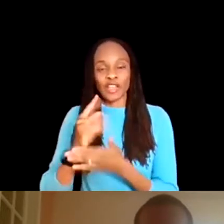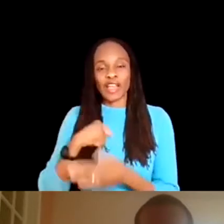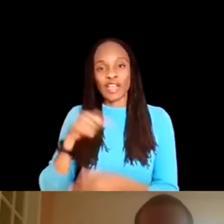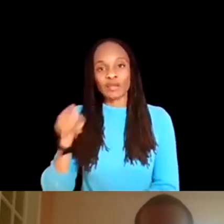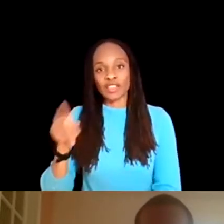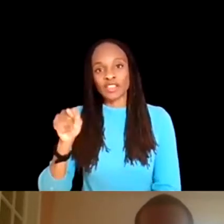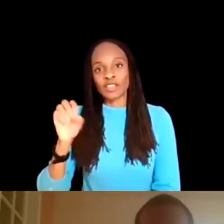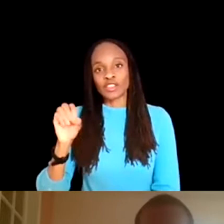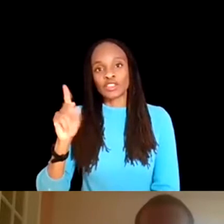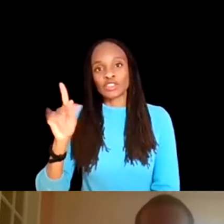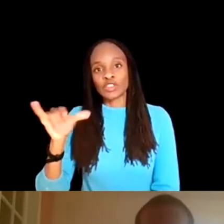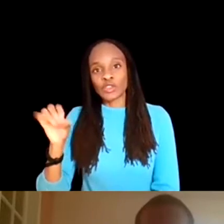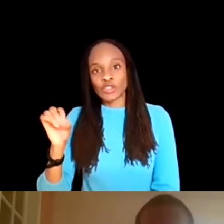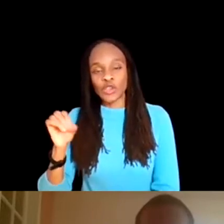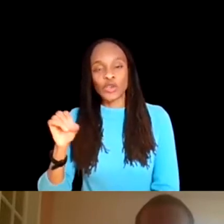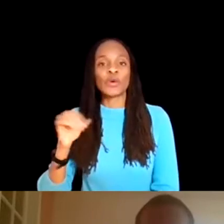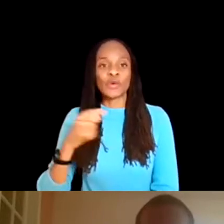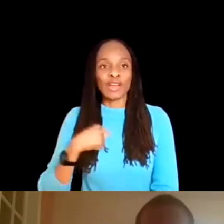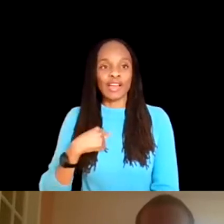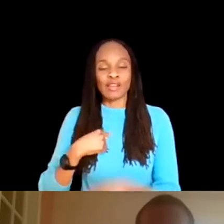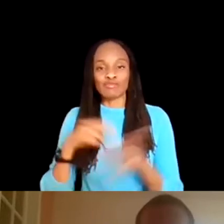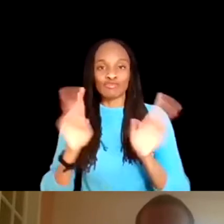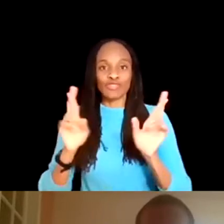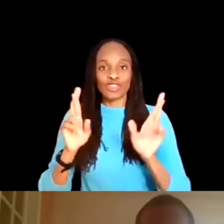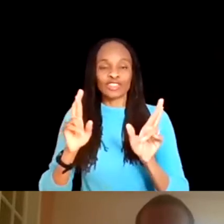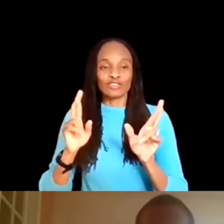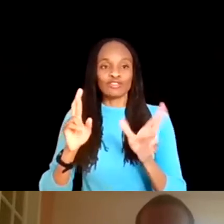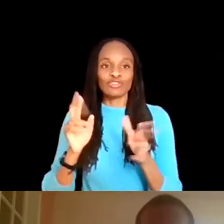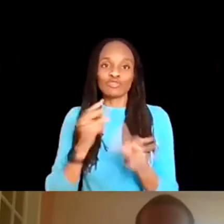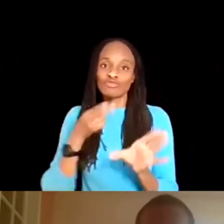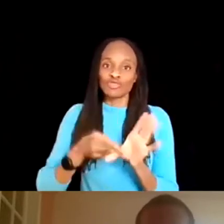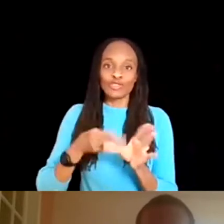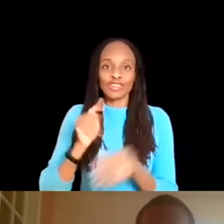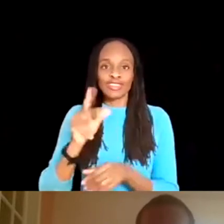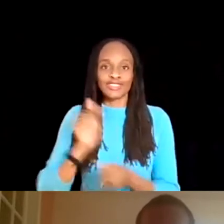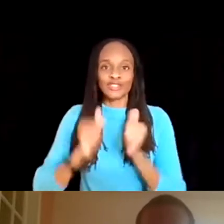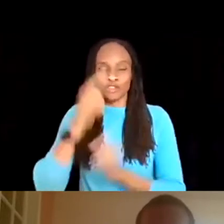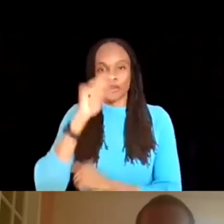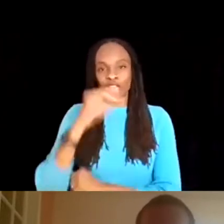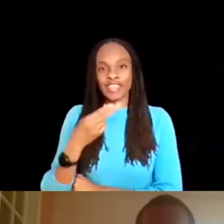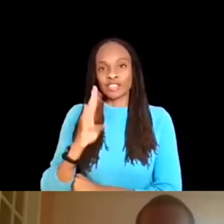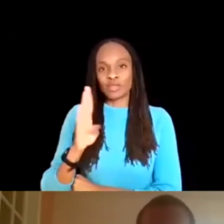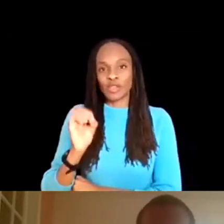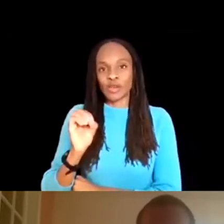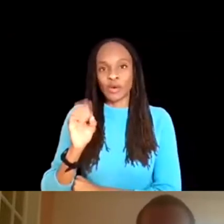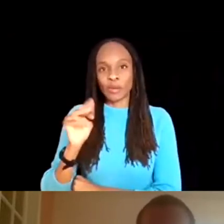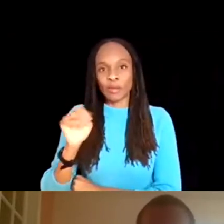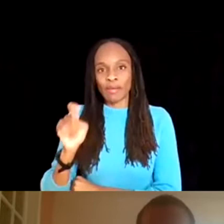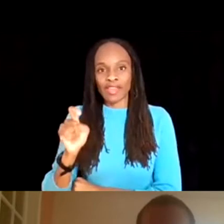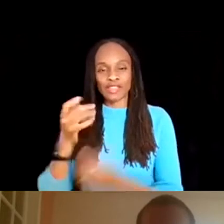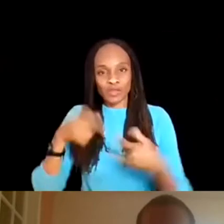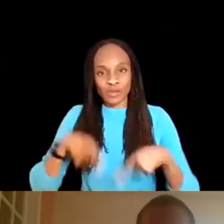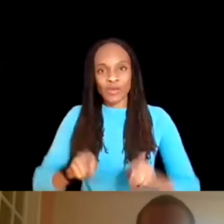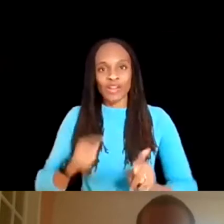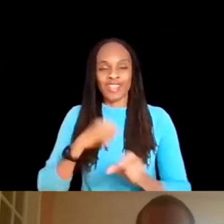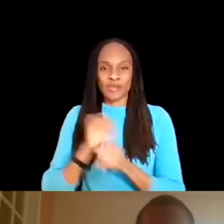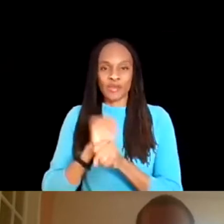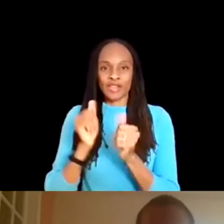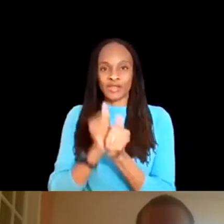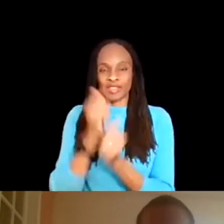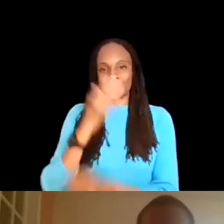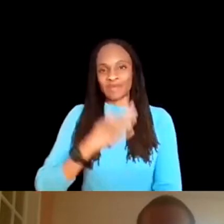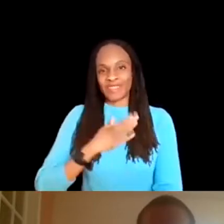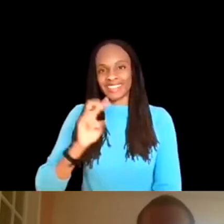to jump on a TV show for HBO Max and while I'm prepping for my second feature film. Nice to meet y'all.